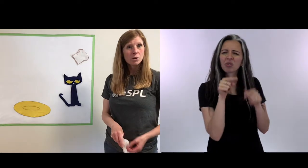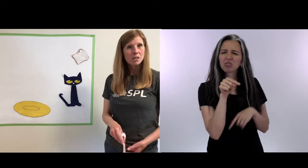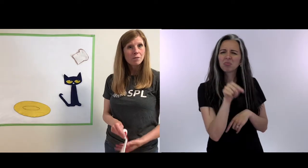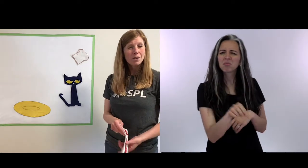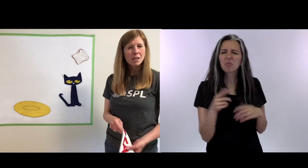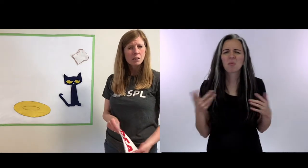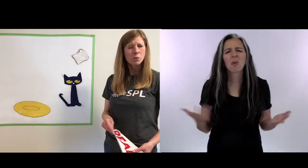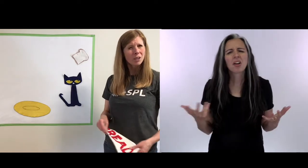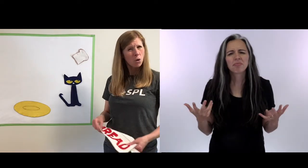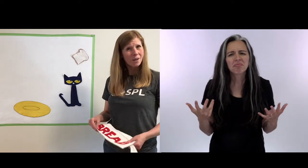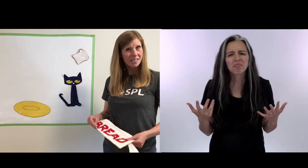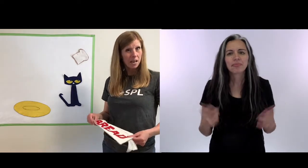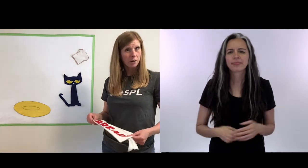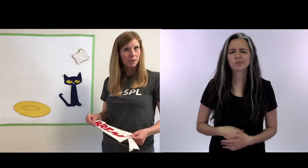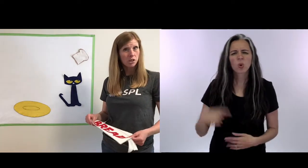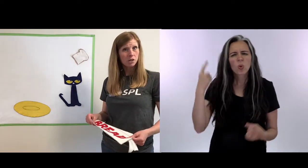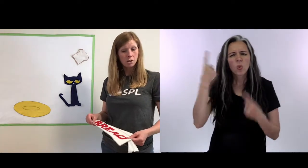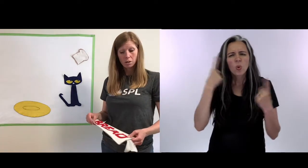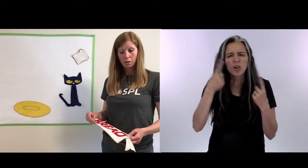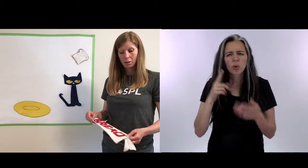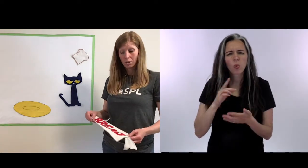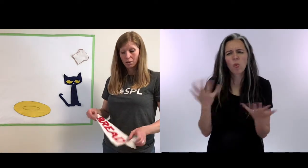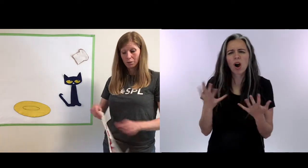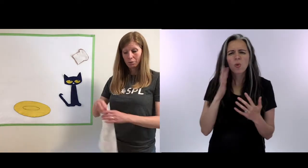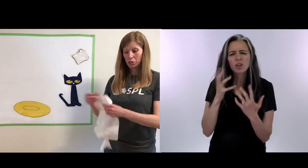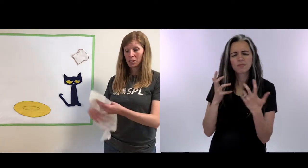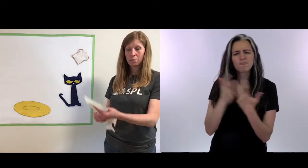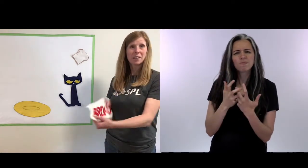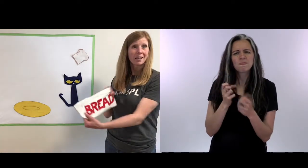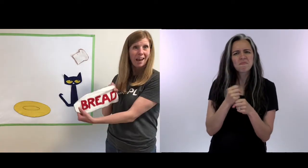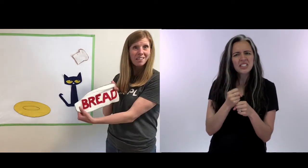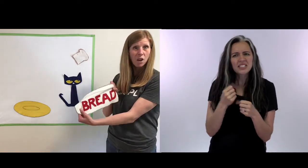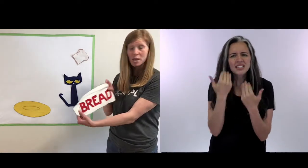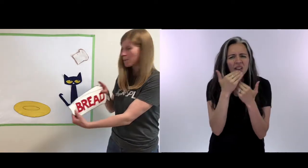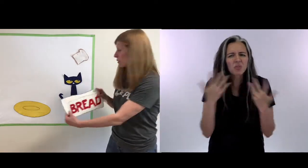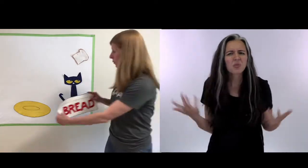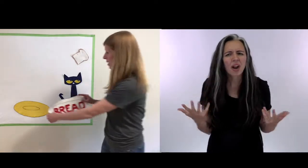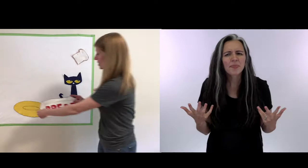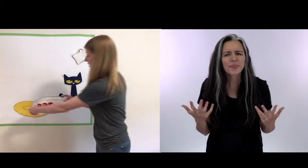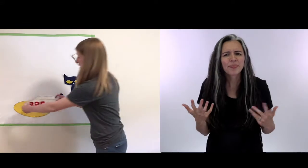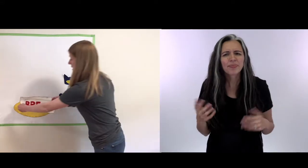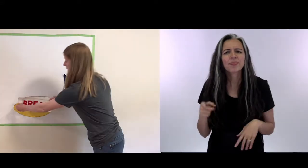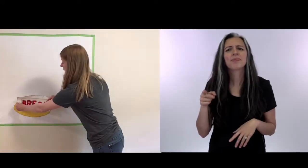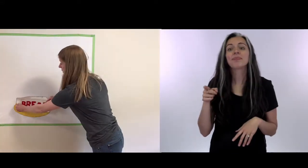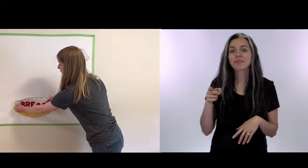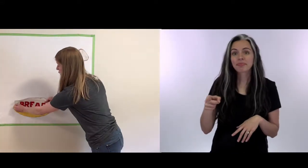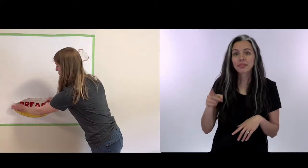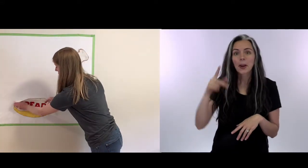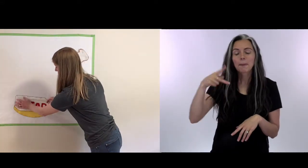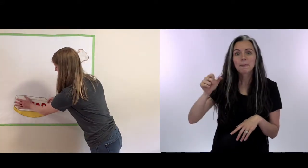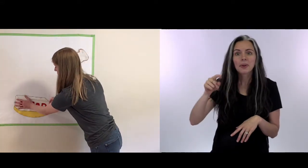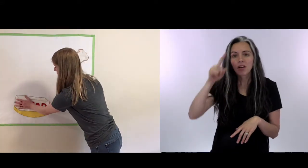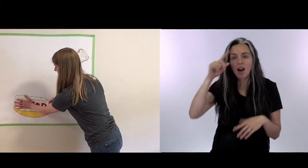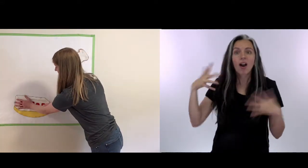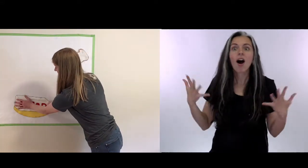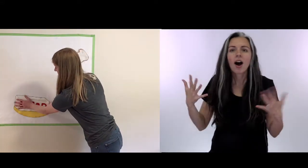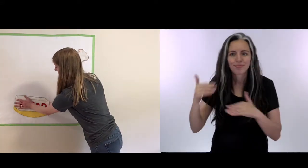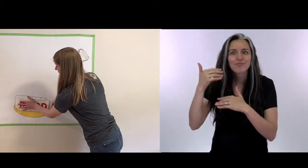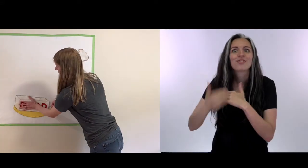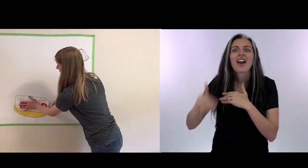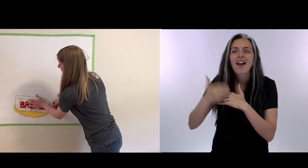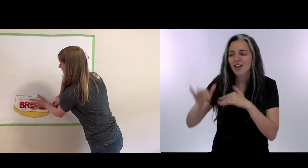Wonder what sorts of things would go on a sandwich. First thing Pete the Cat thought about was a loaf of